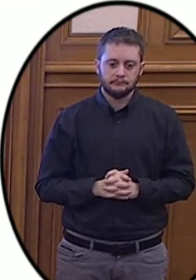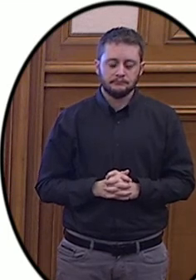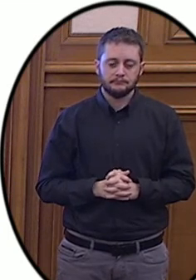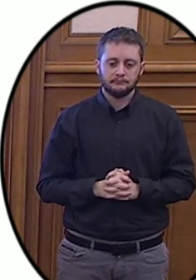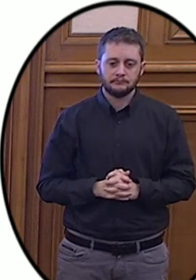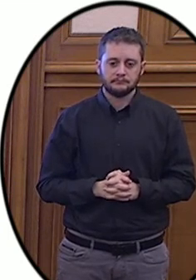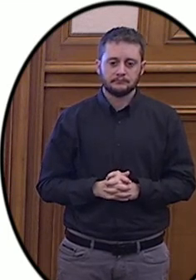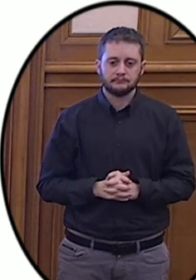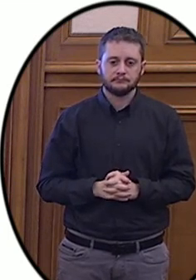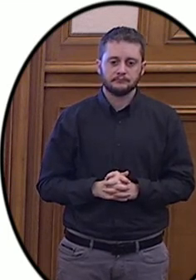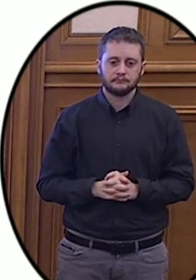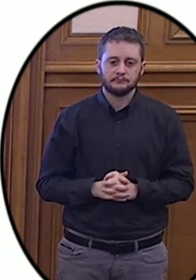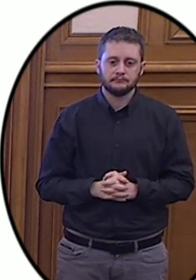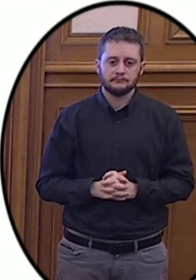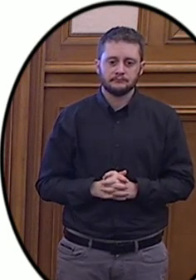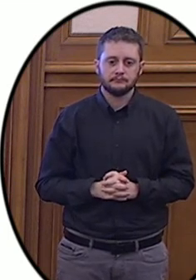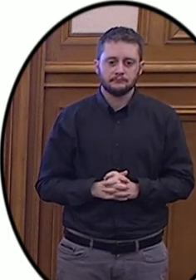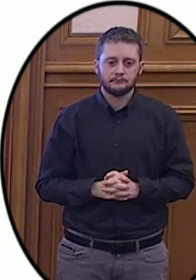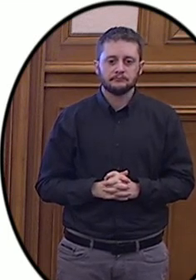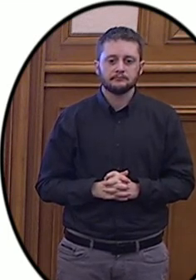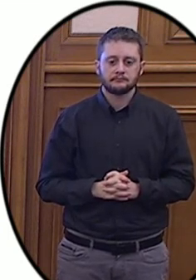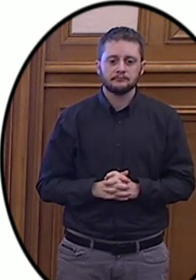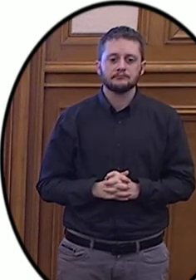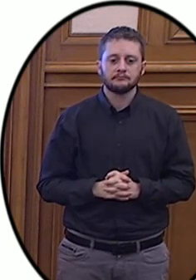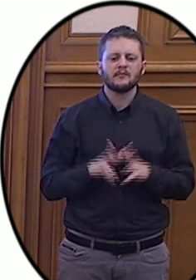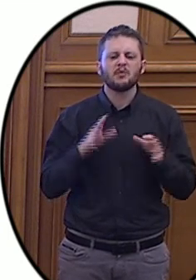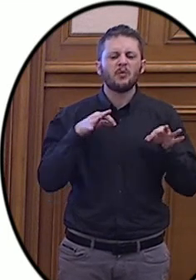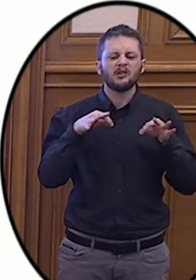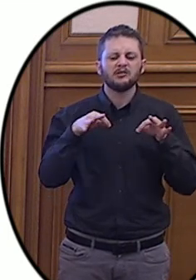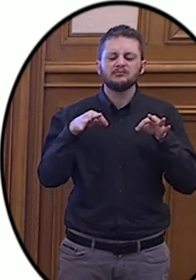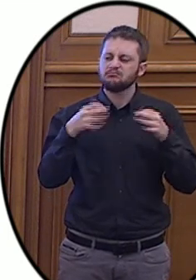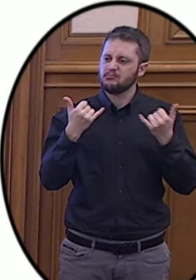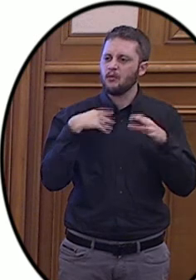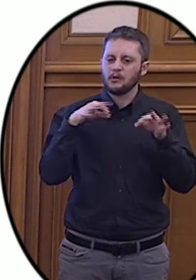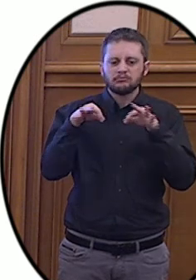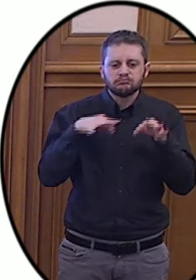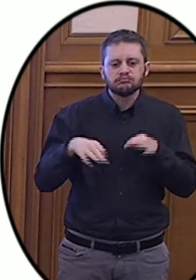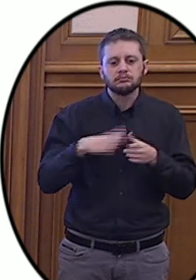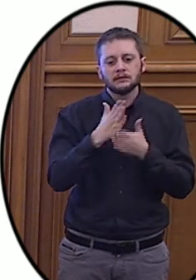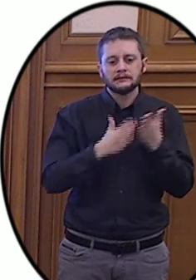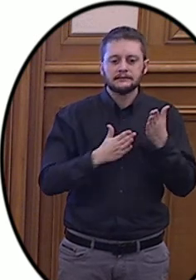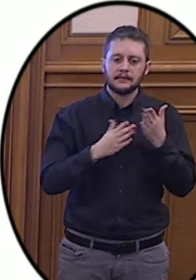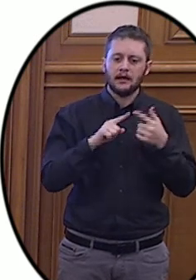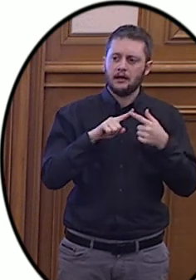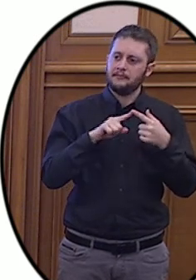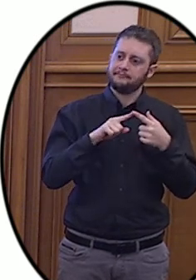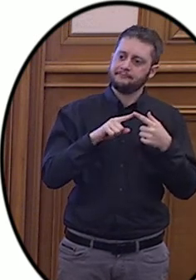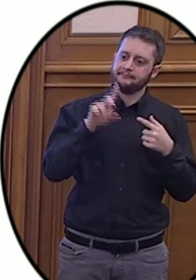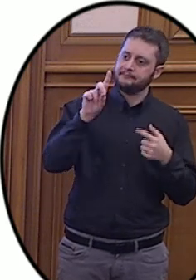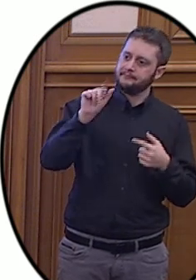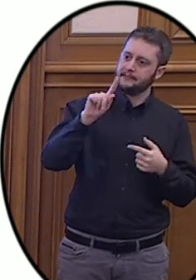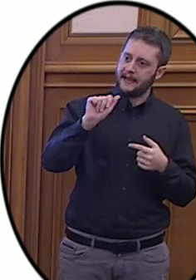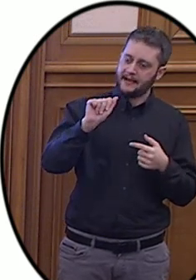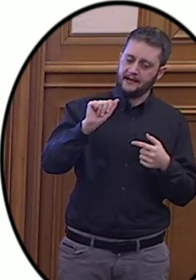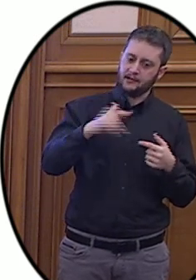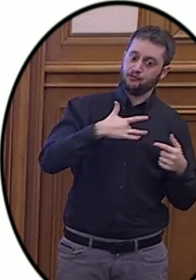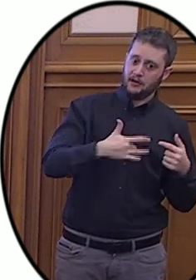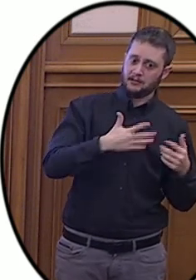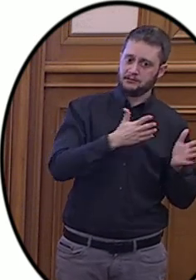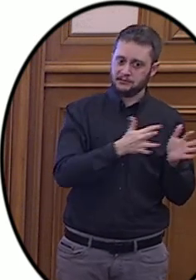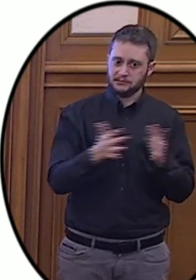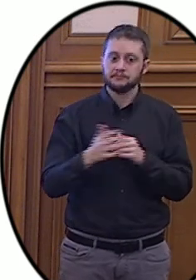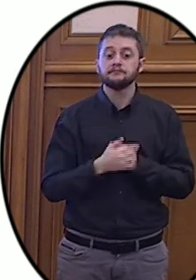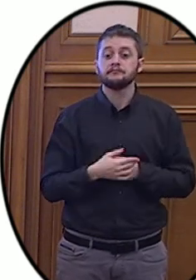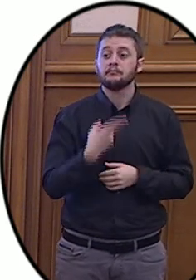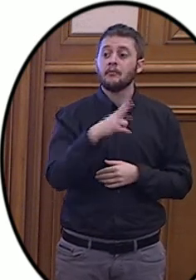I'll quickly mention a few trends that we see in federal and state statistics on housing discrimination.